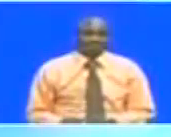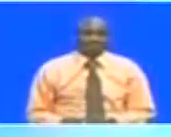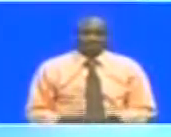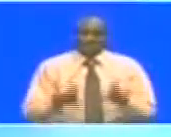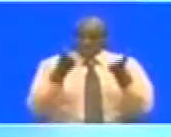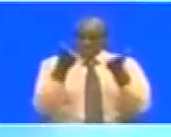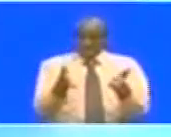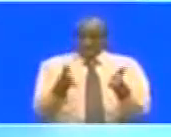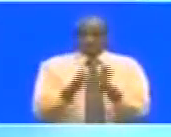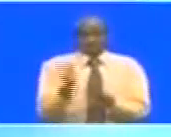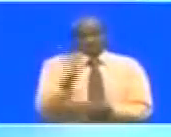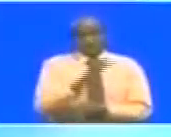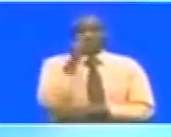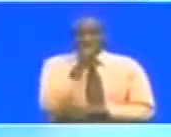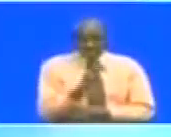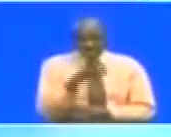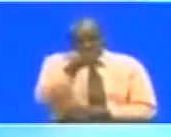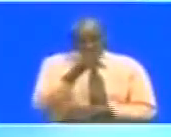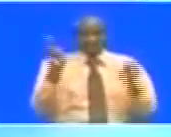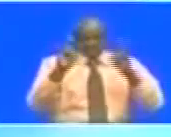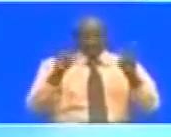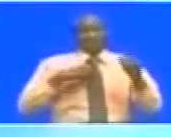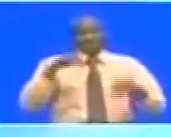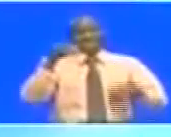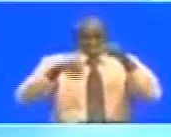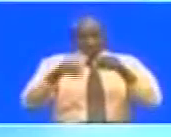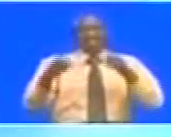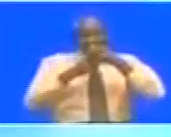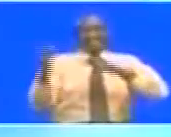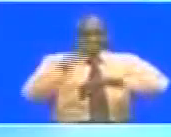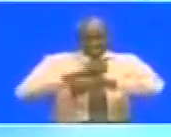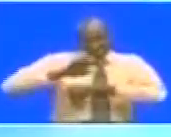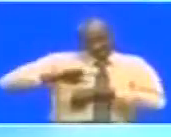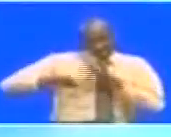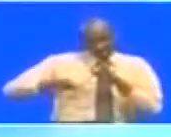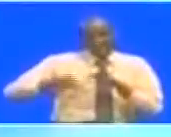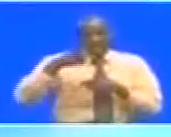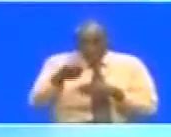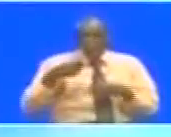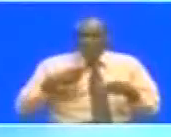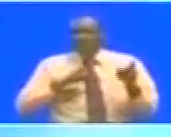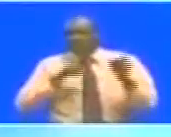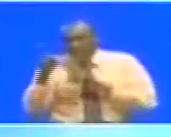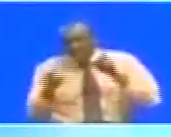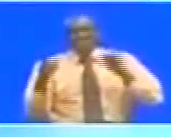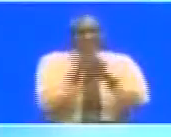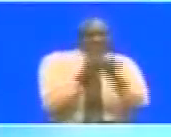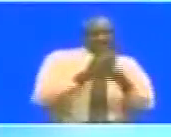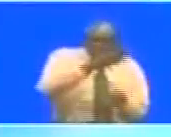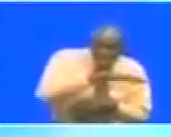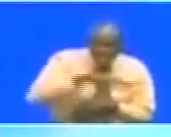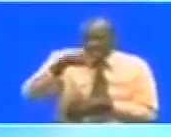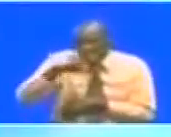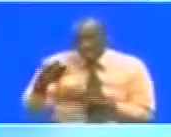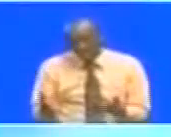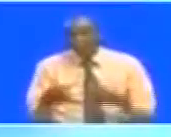Let's now take you to Tanzania, that is preparing for the general election in 7 days. We have been traversing the country to give you a feel of the nation's